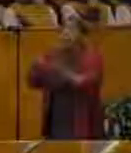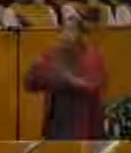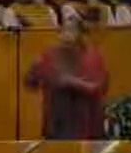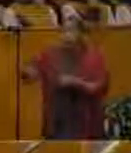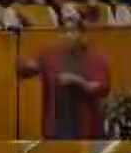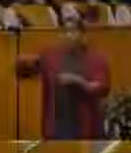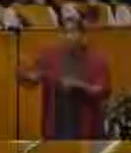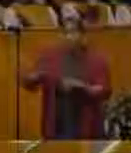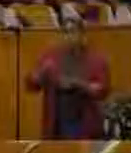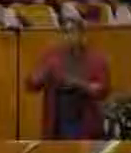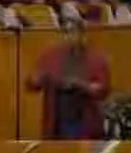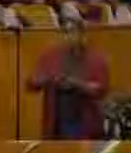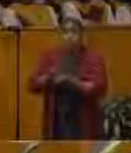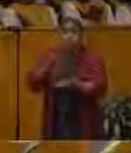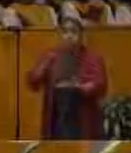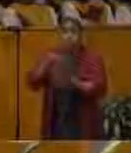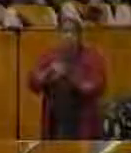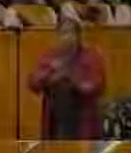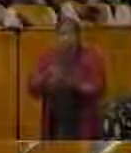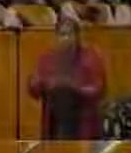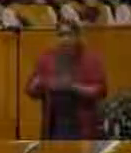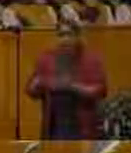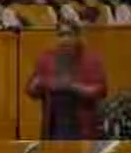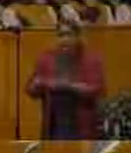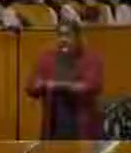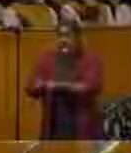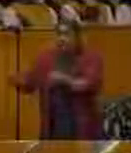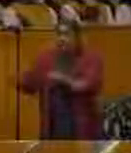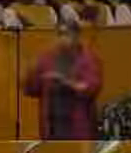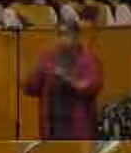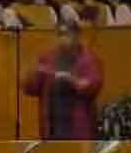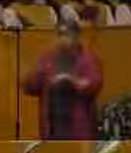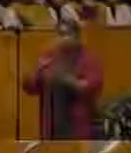bag to pull out a $5 offering,